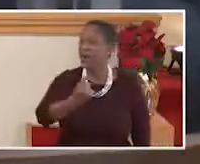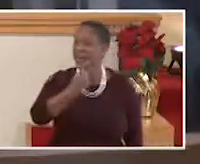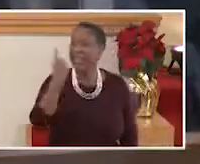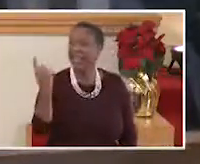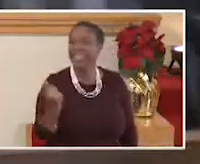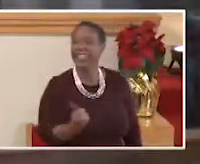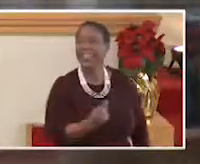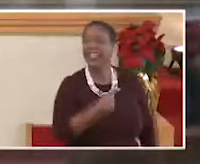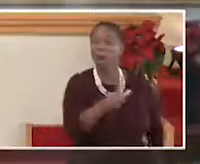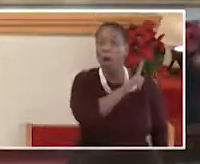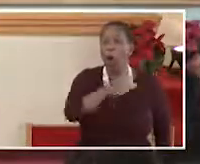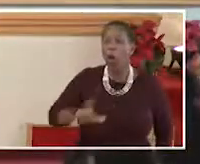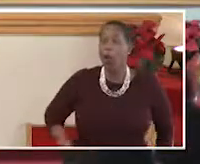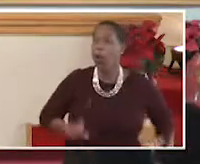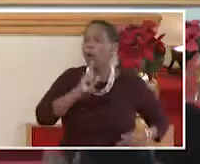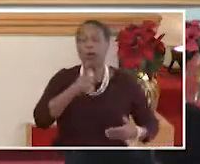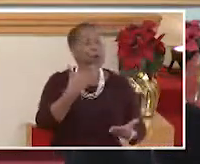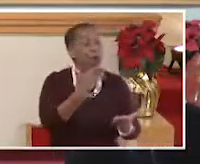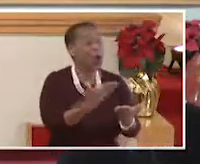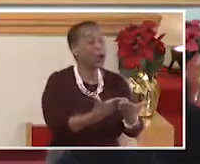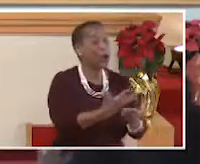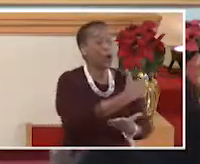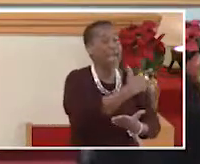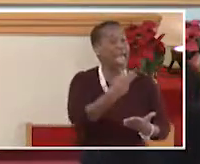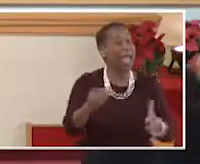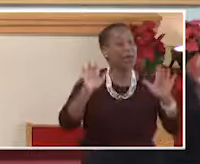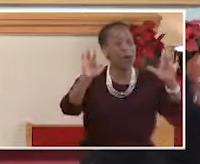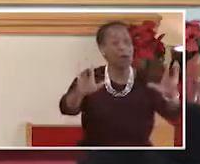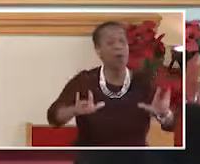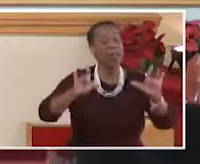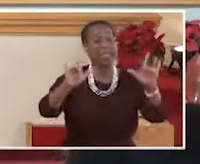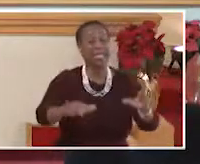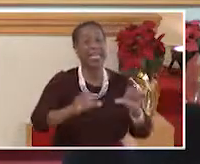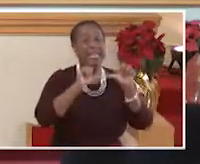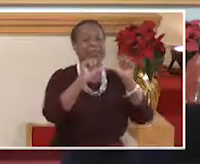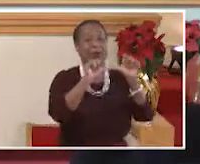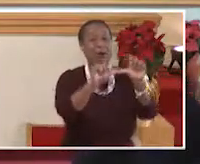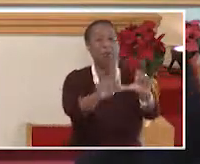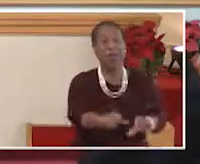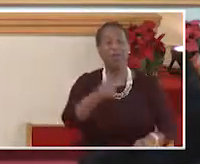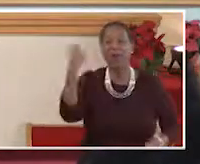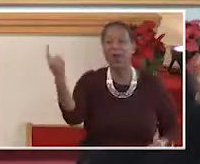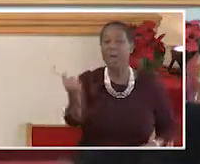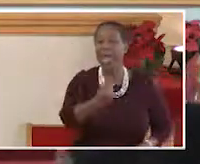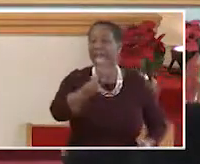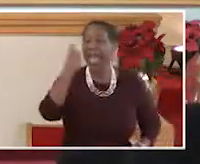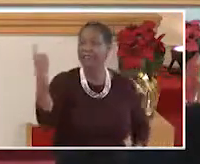Come on, say it. Lord, you are good and your mercy is good.